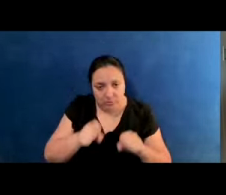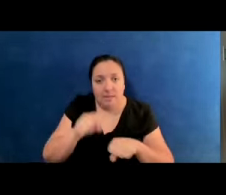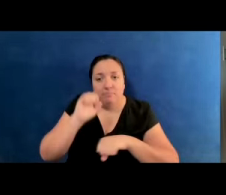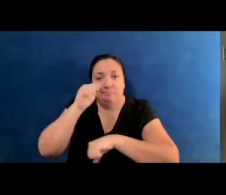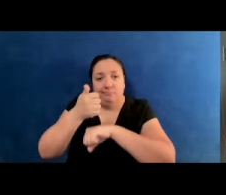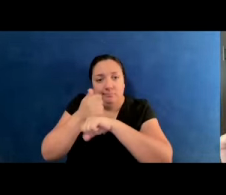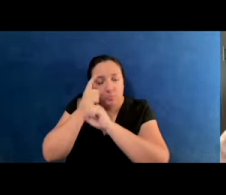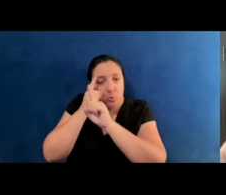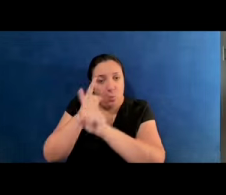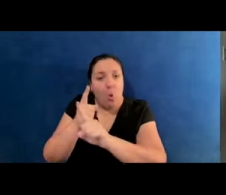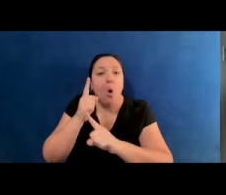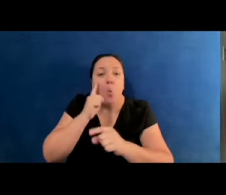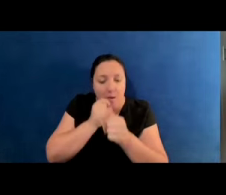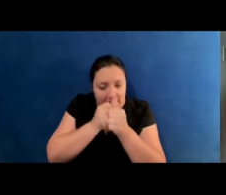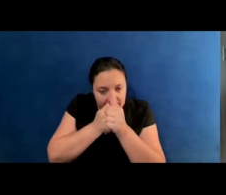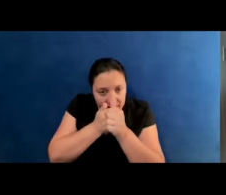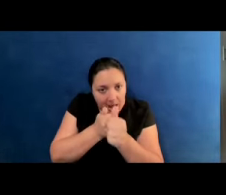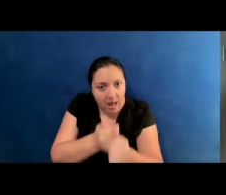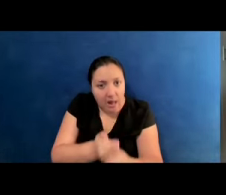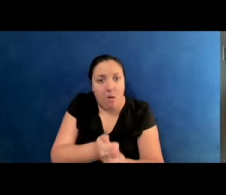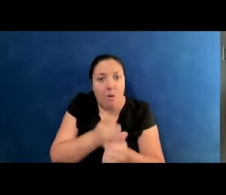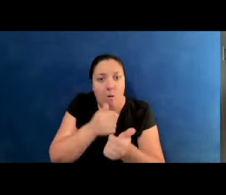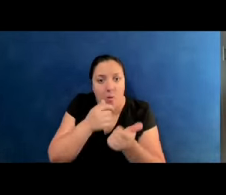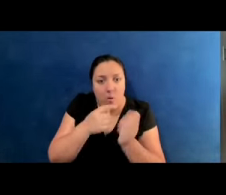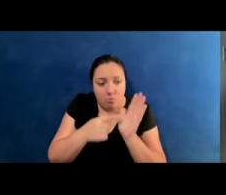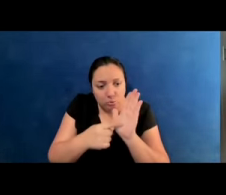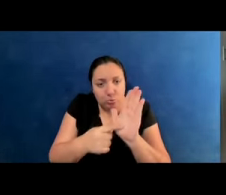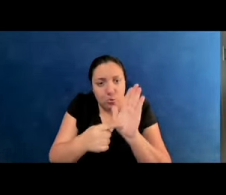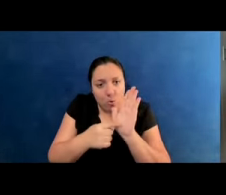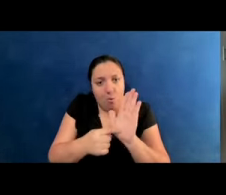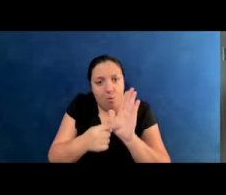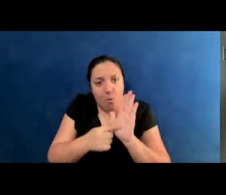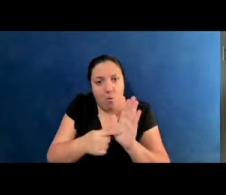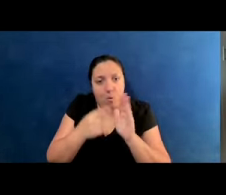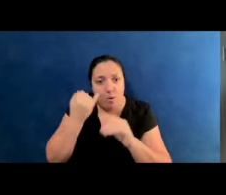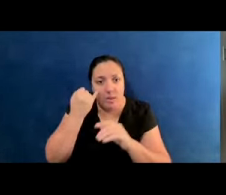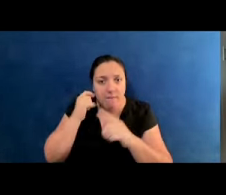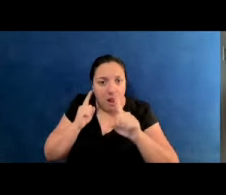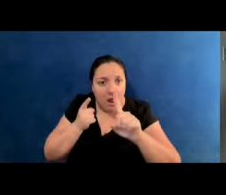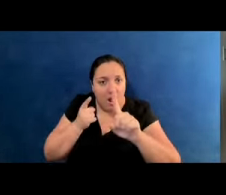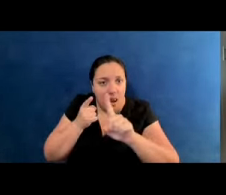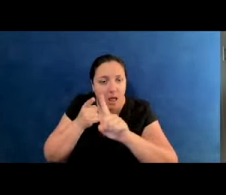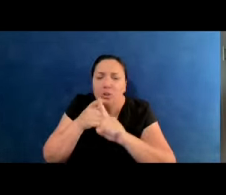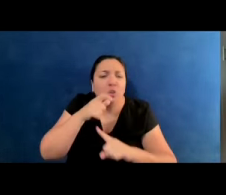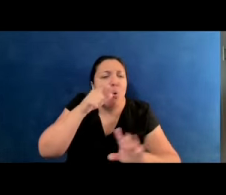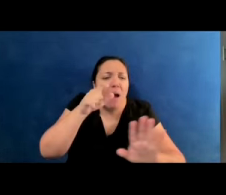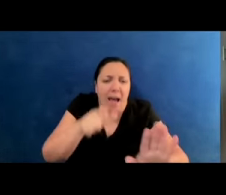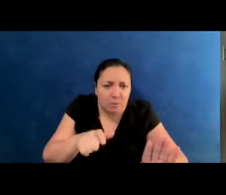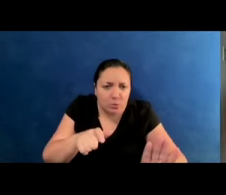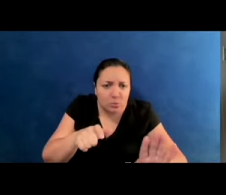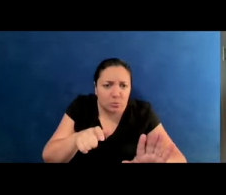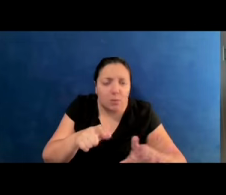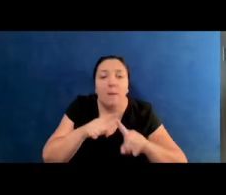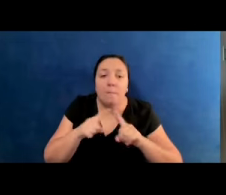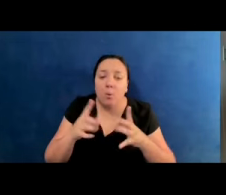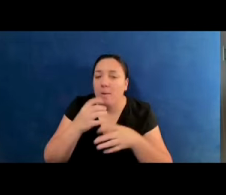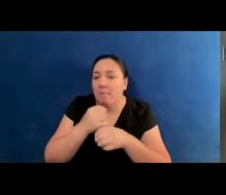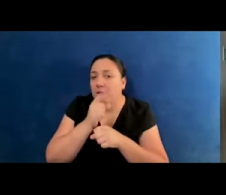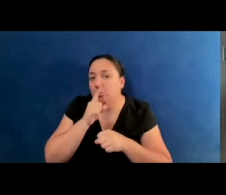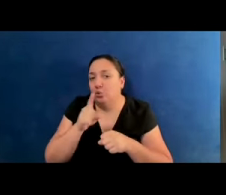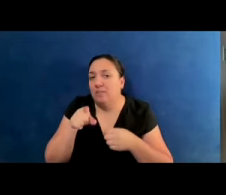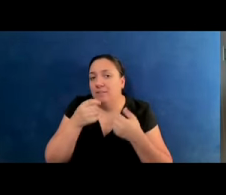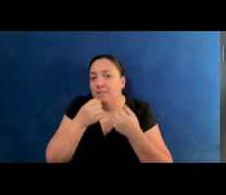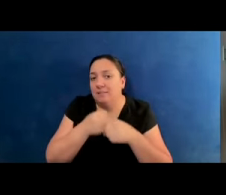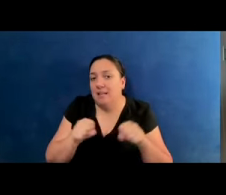goal, and we'll track you along your way and show you how close you're getting to your savings goal. You don't have to do it, but we want to make sure that these savings programs are a